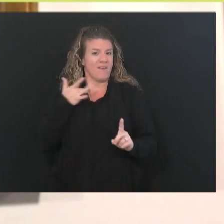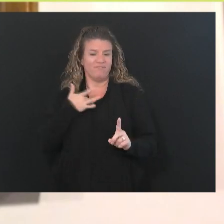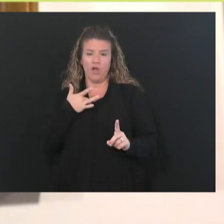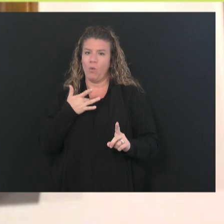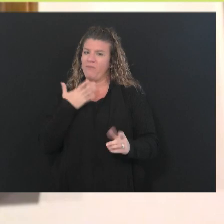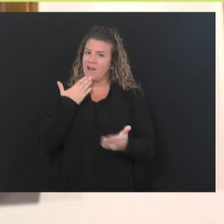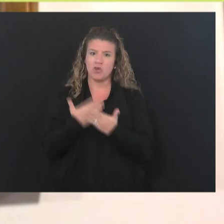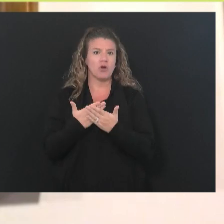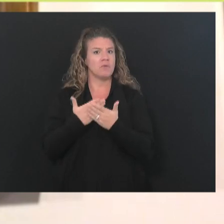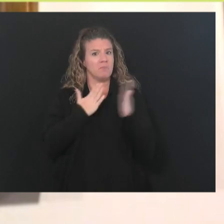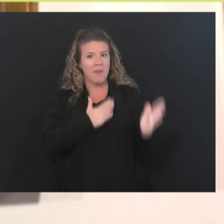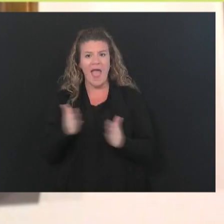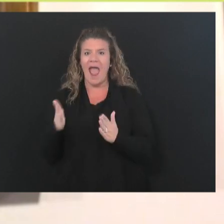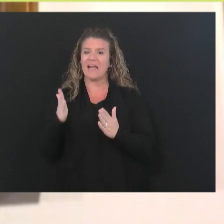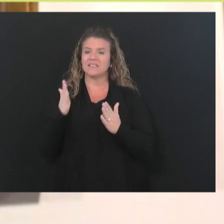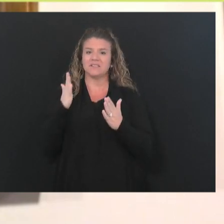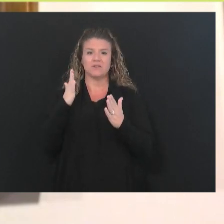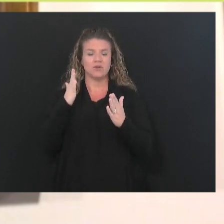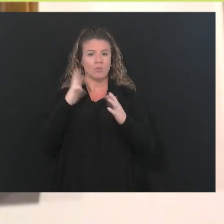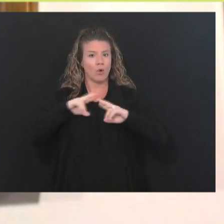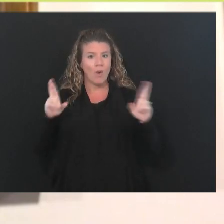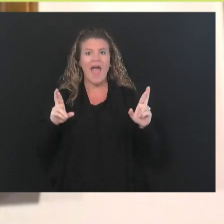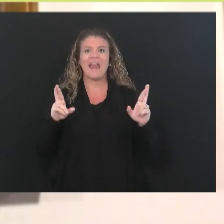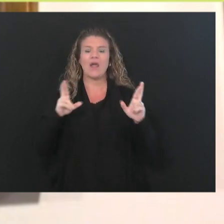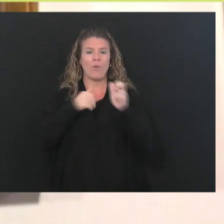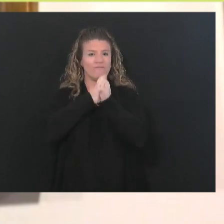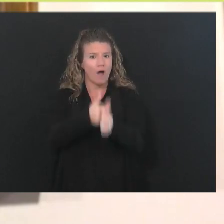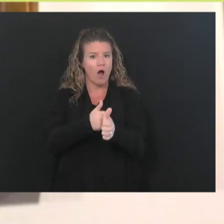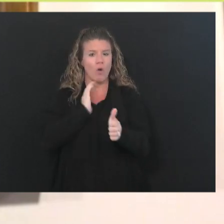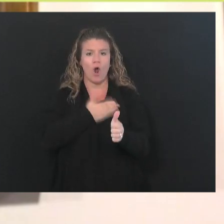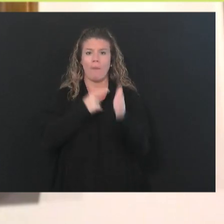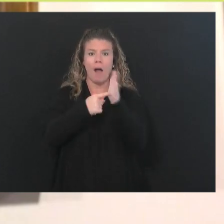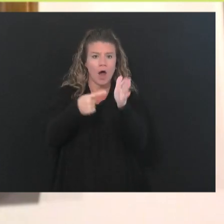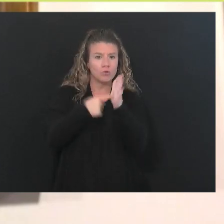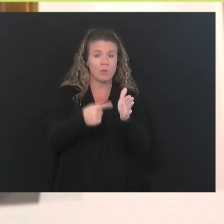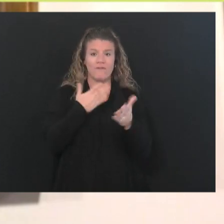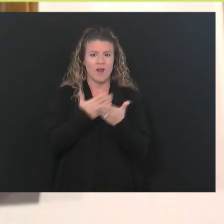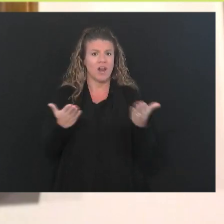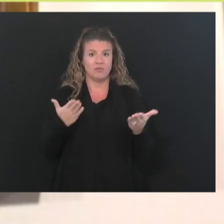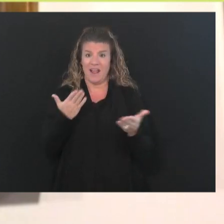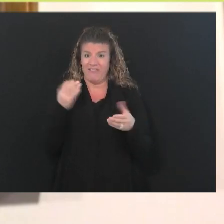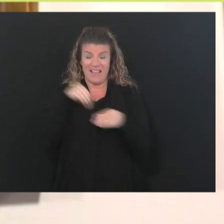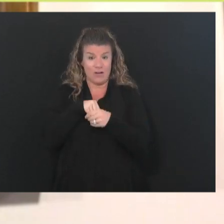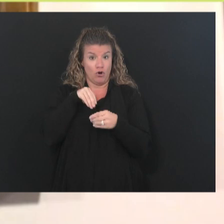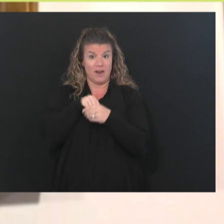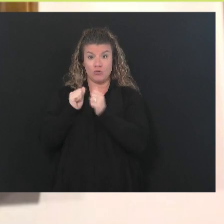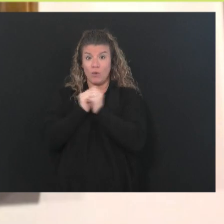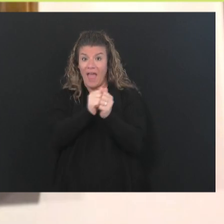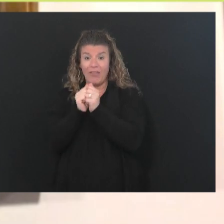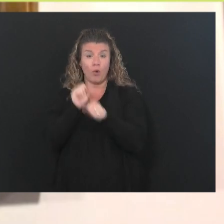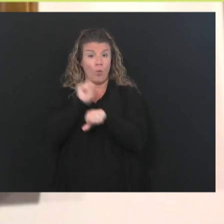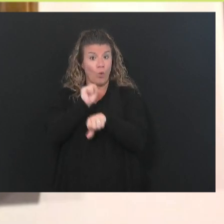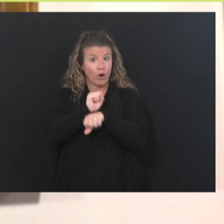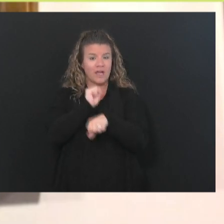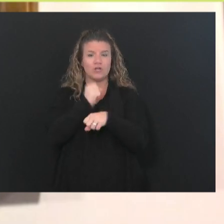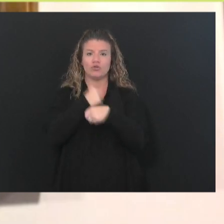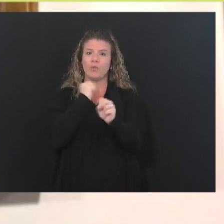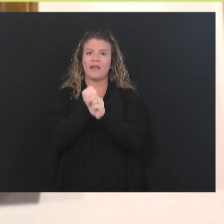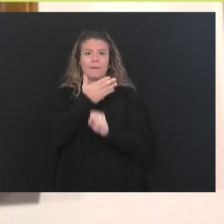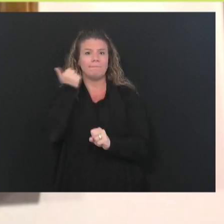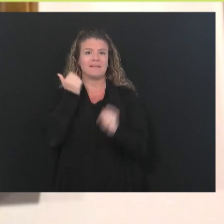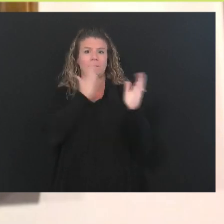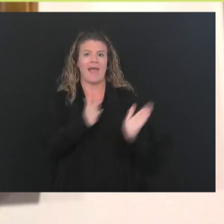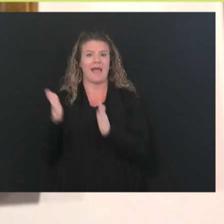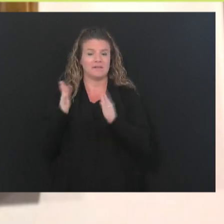strict attention to the models. We have done, I think, a really good job internally together in creating the best plans